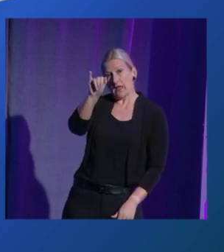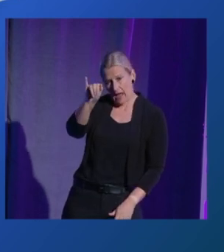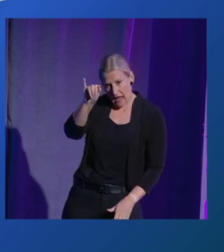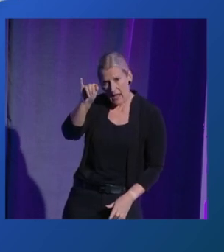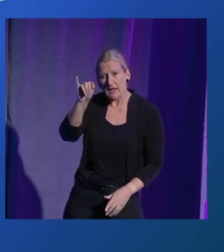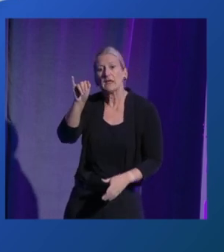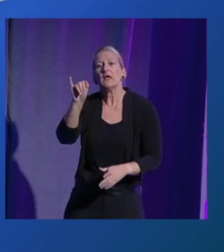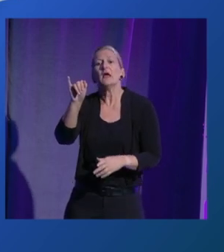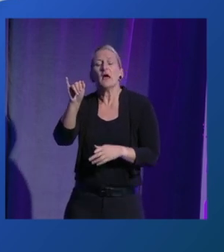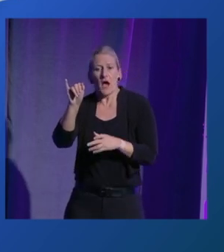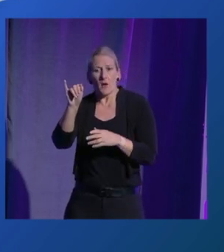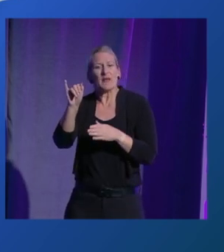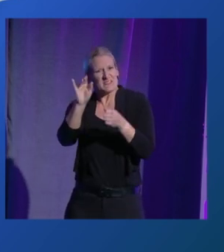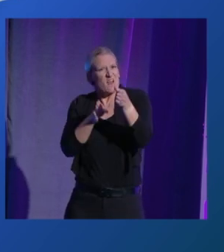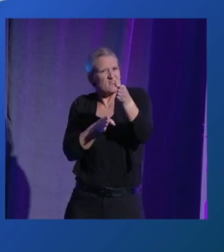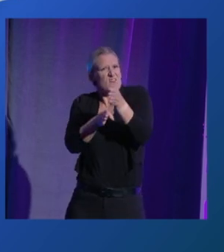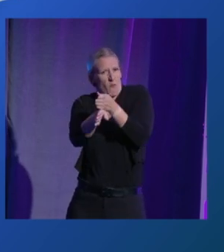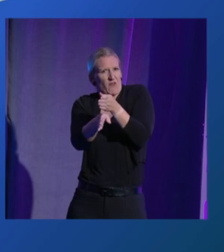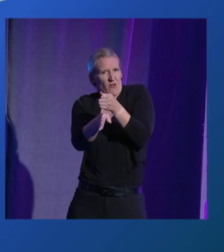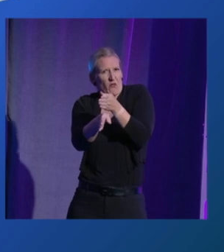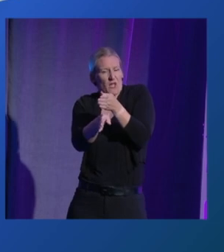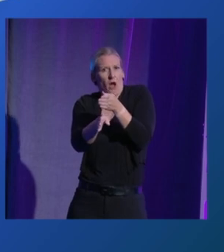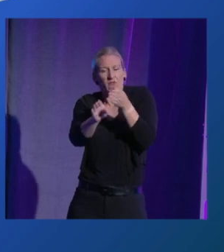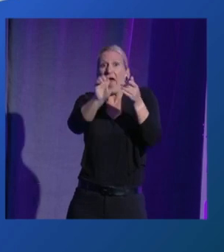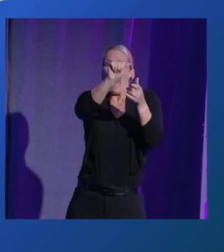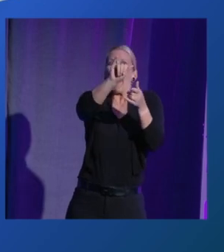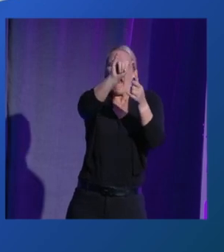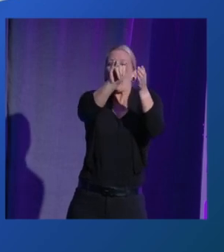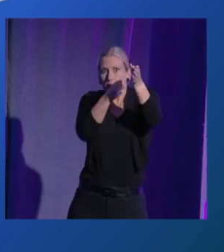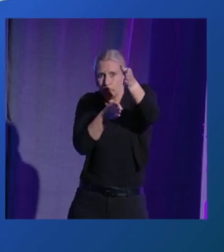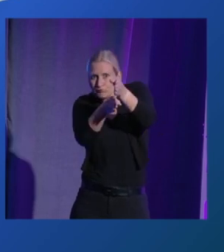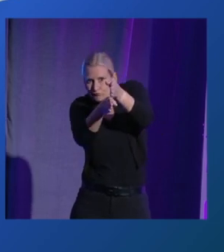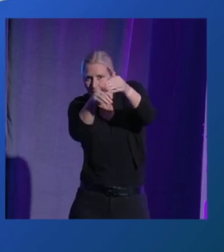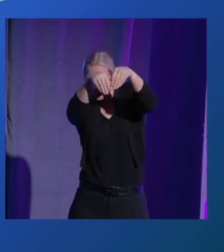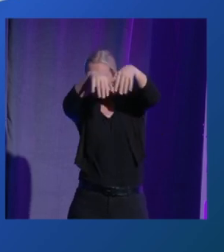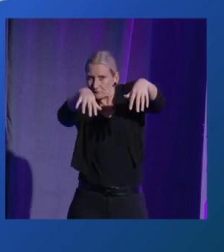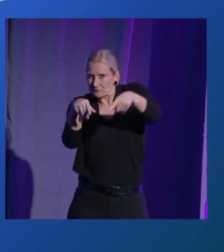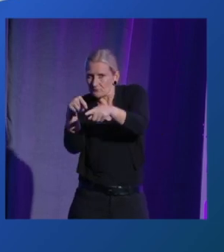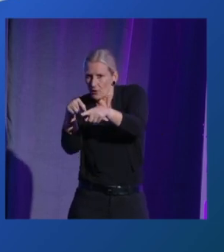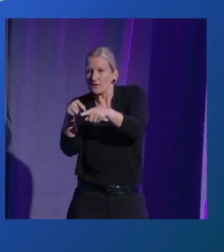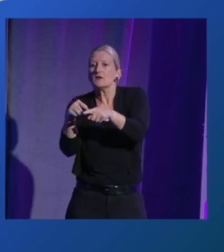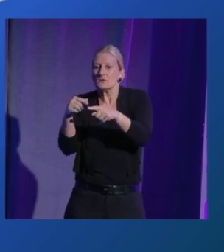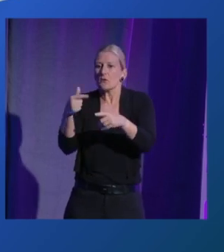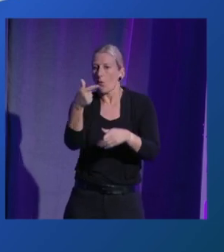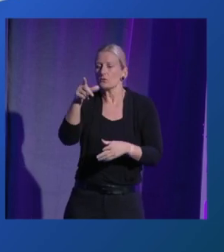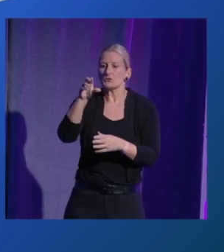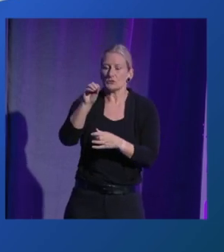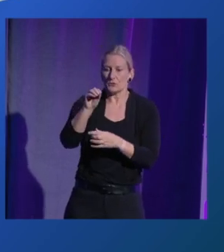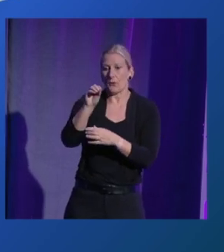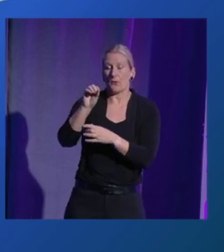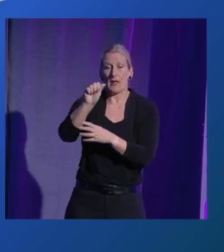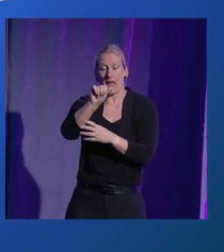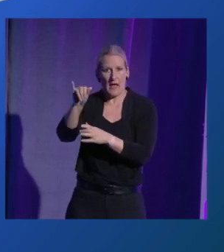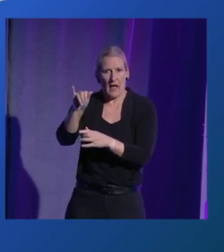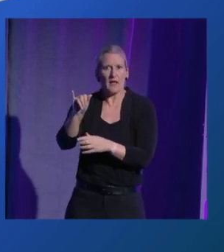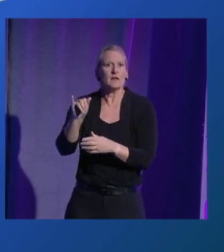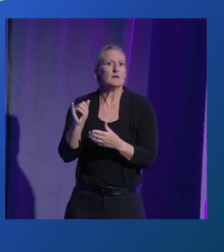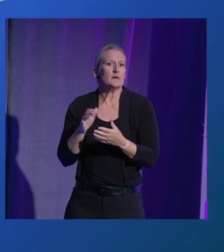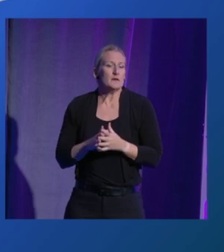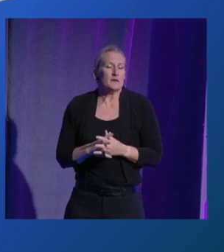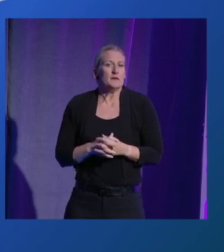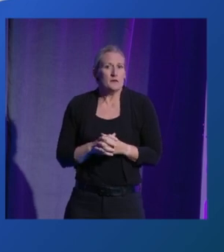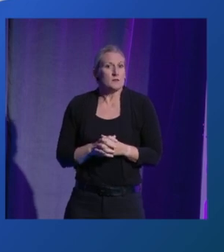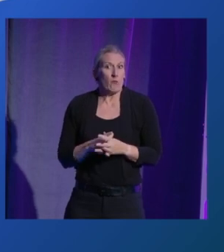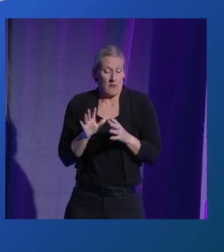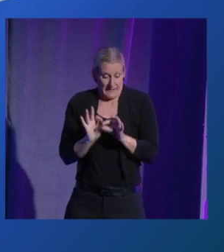AI and which intersects um Ai and geospatial Science and why it's Unique why it's important and and and